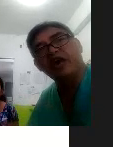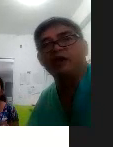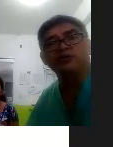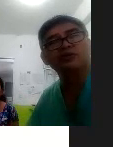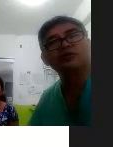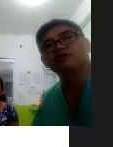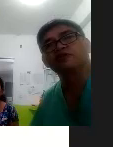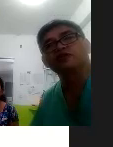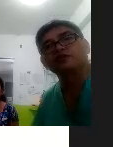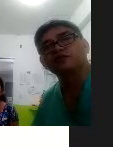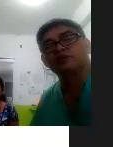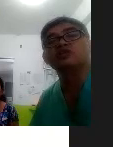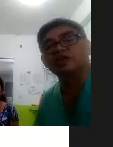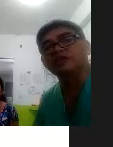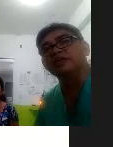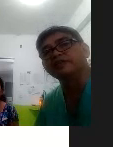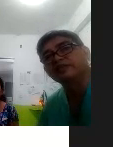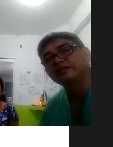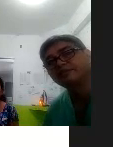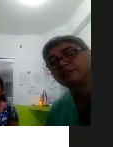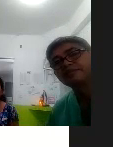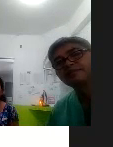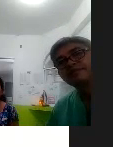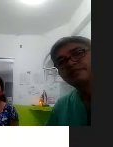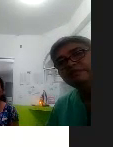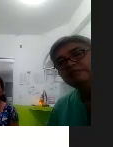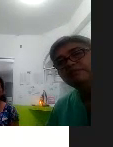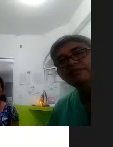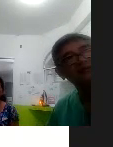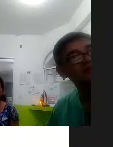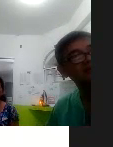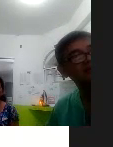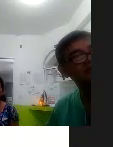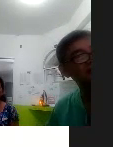risky behavior for traditional healers.